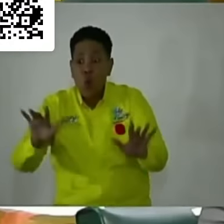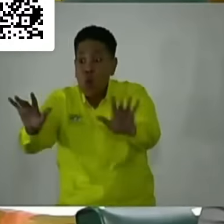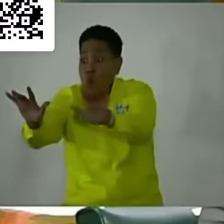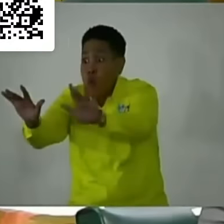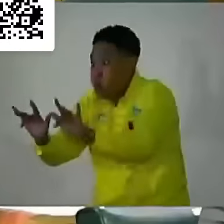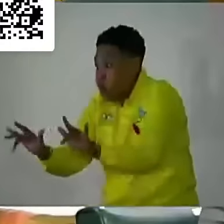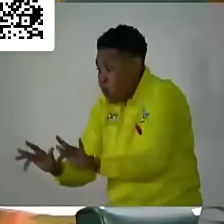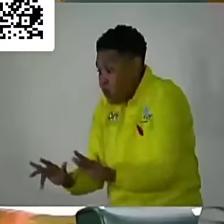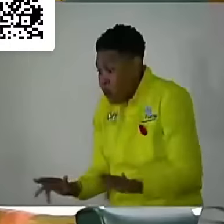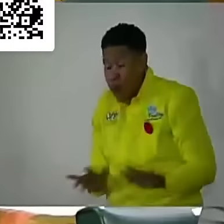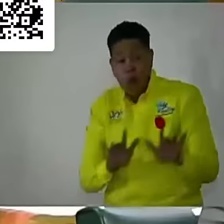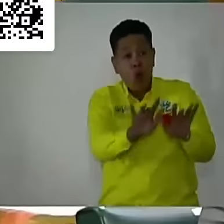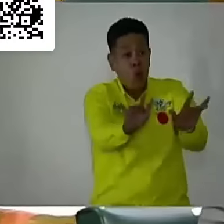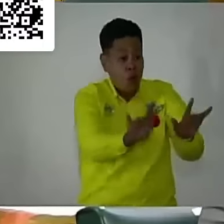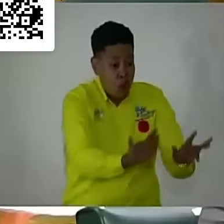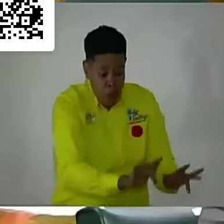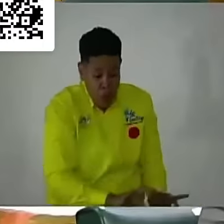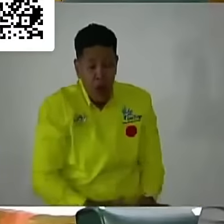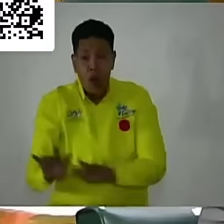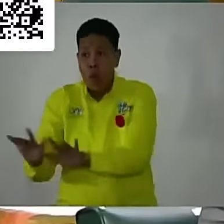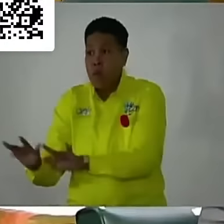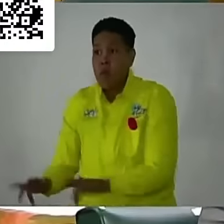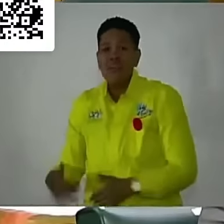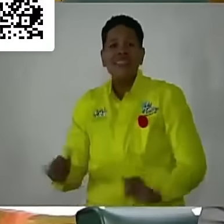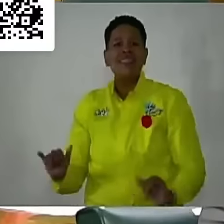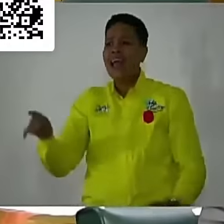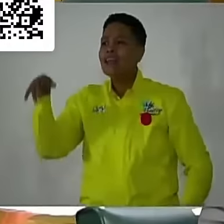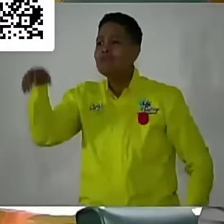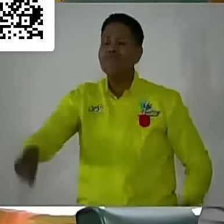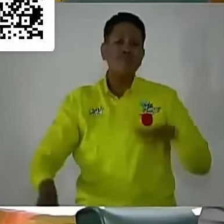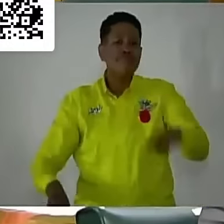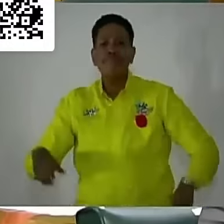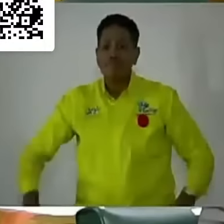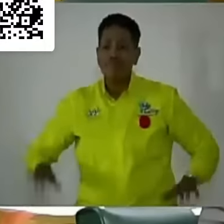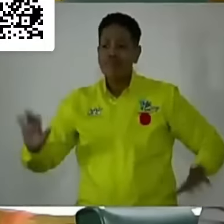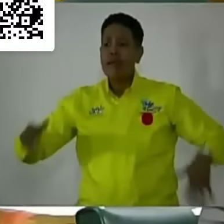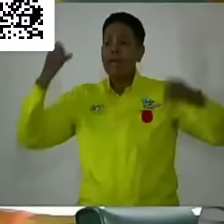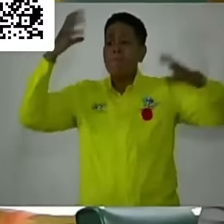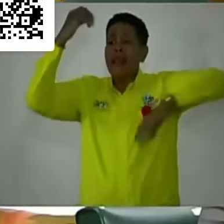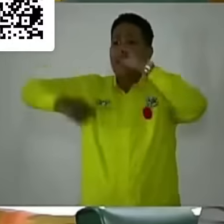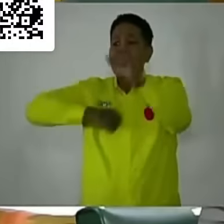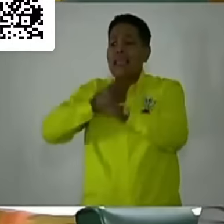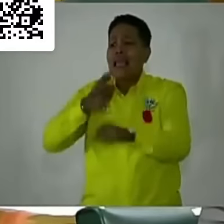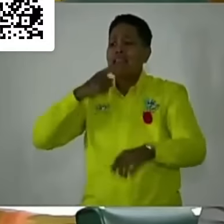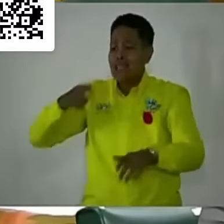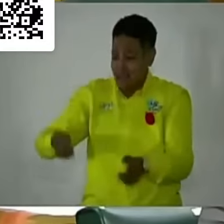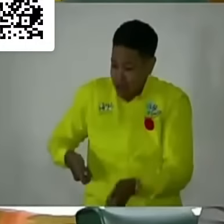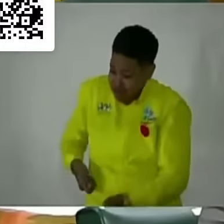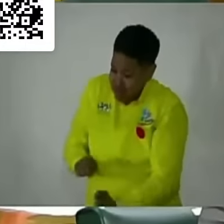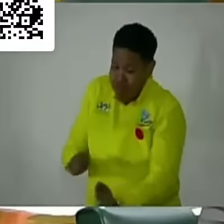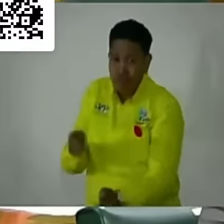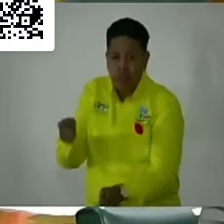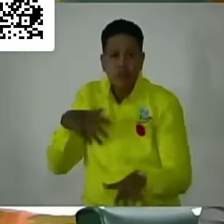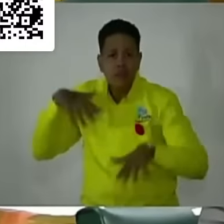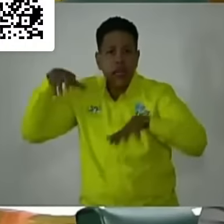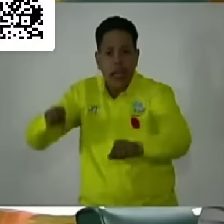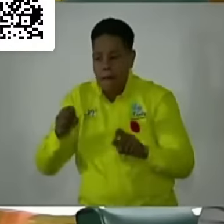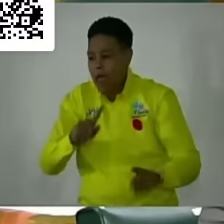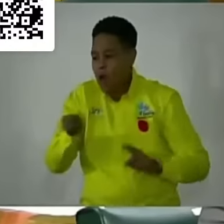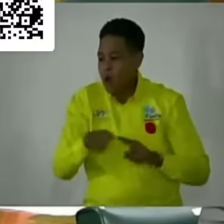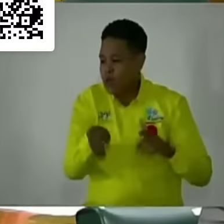there are still pits unreclaimed decades after they have been mined. When you go in some of